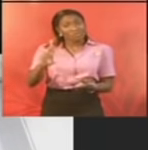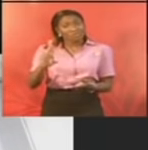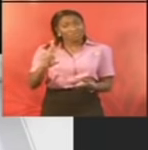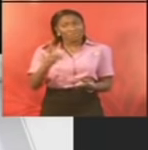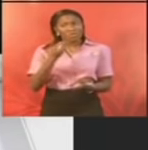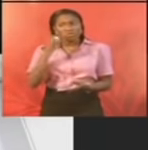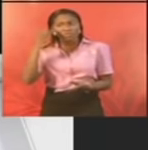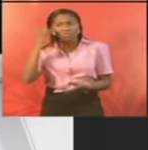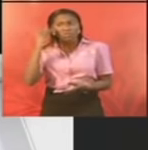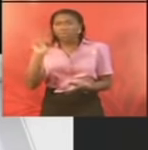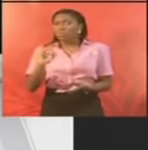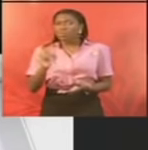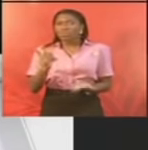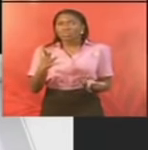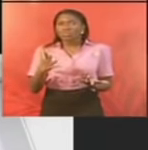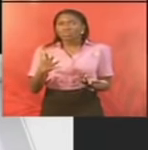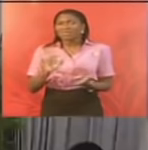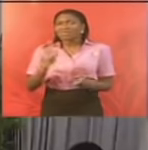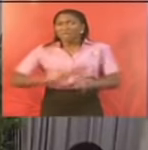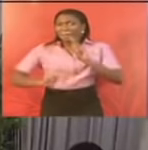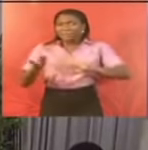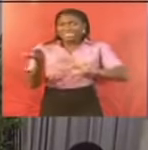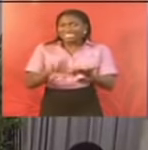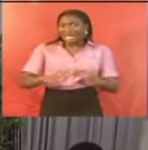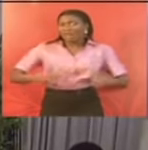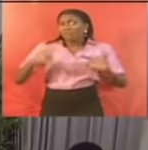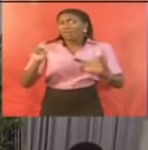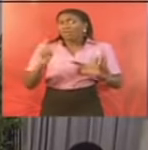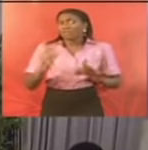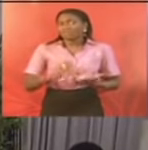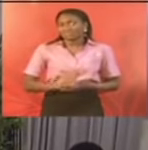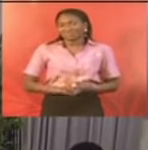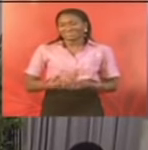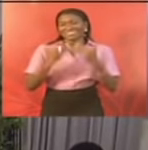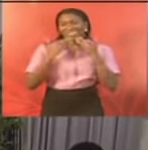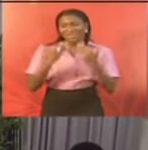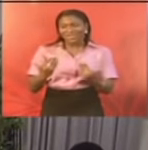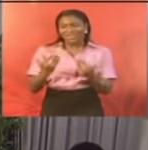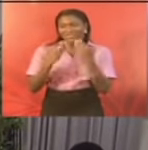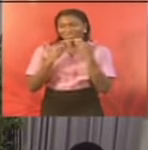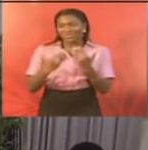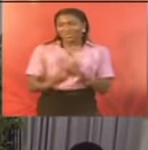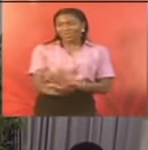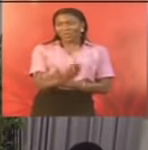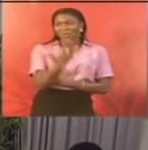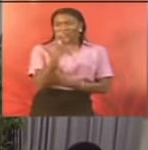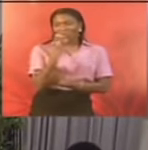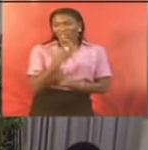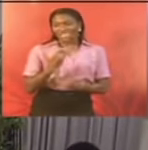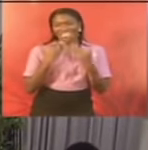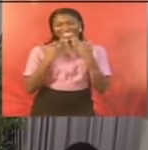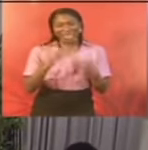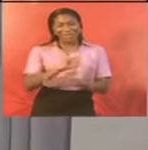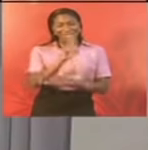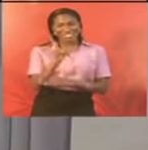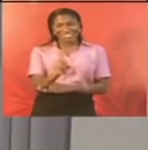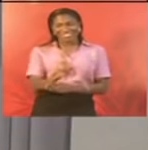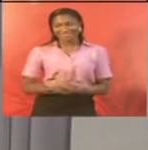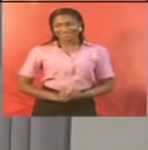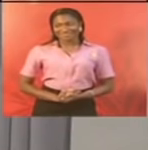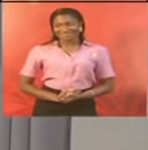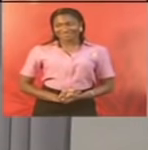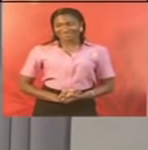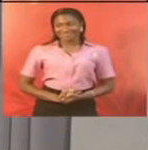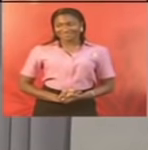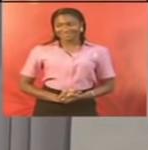warded? Okay. So Richard, yes, thank you and good morning to you. Thank you for the question. From a